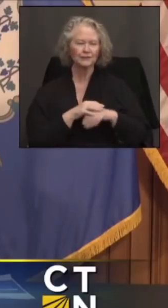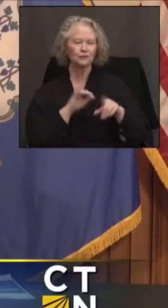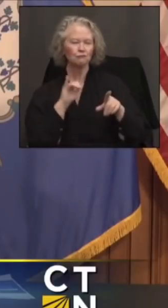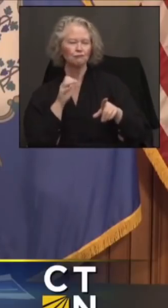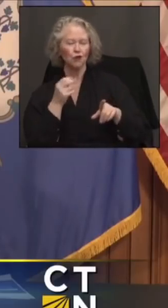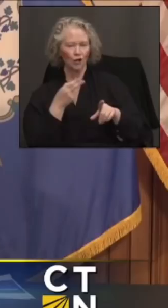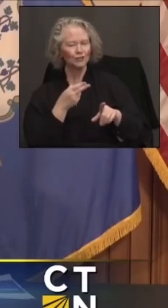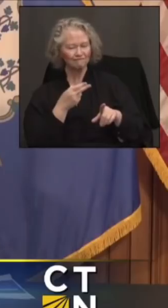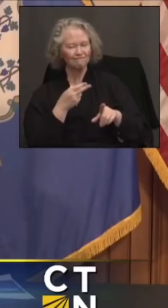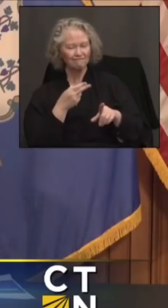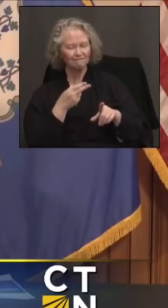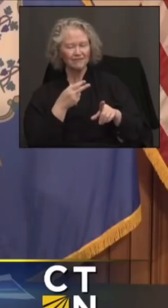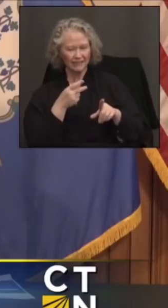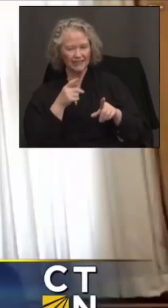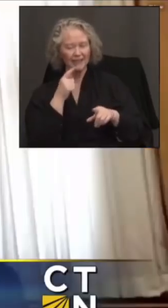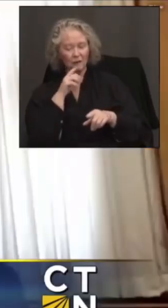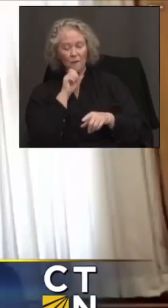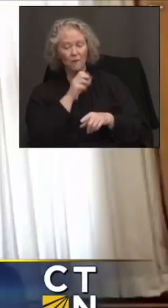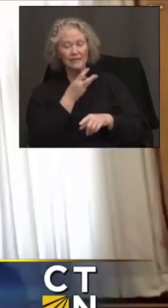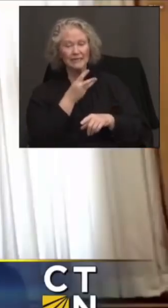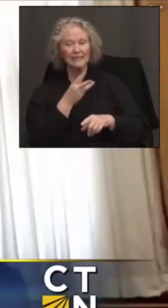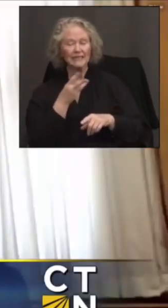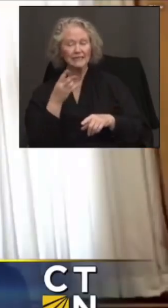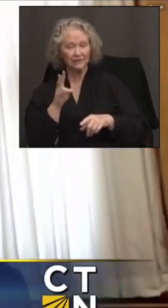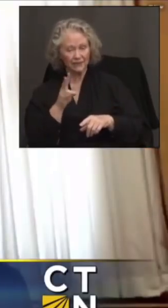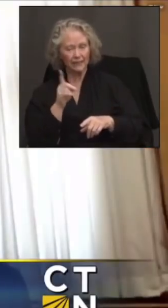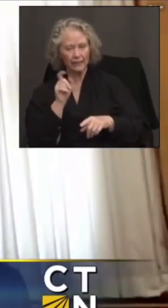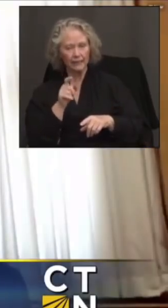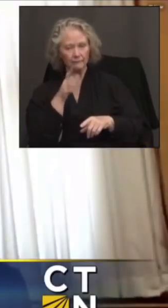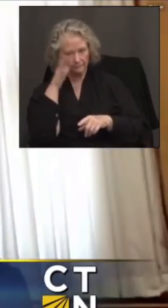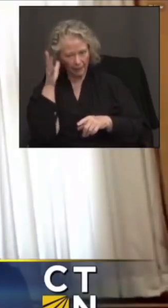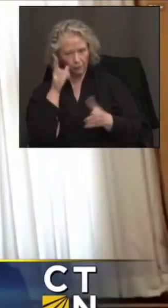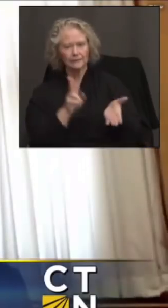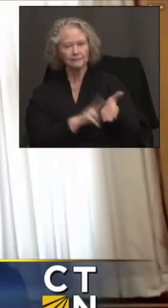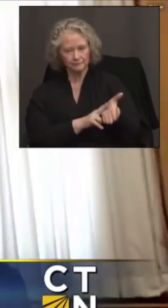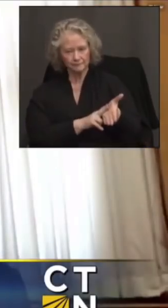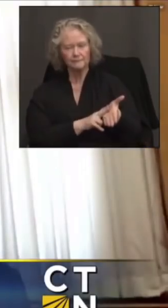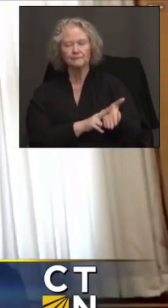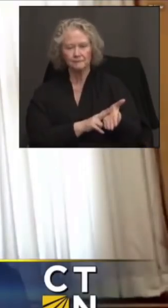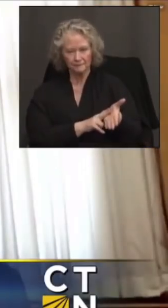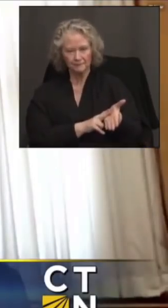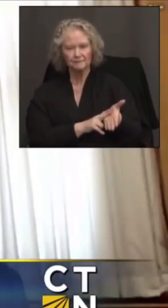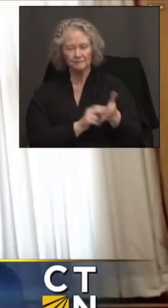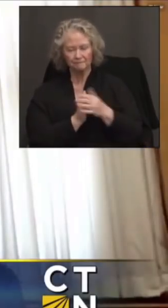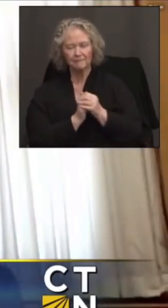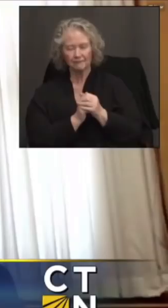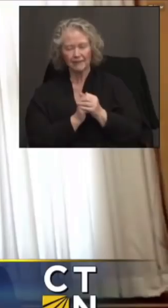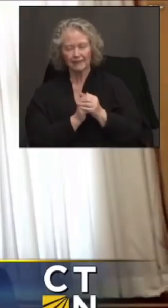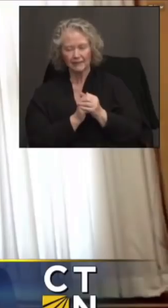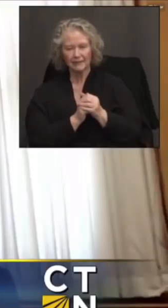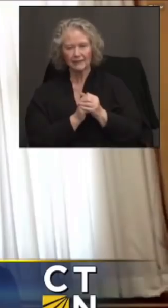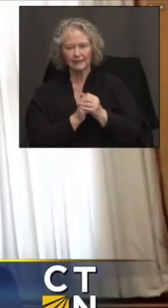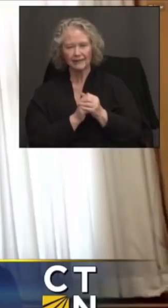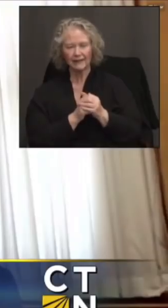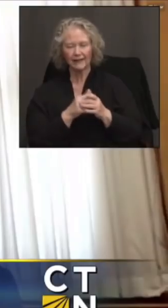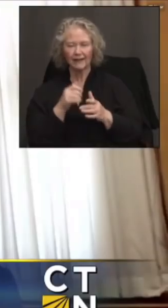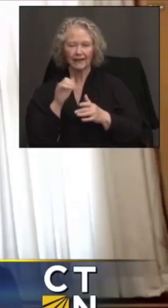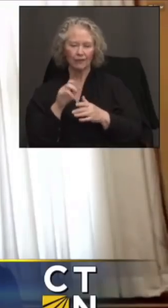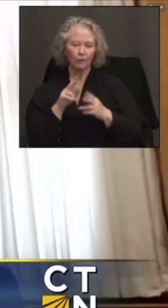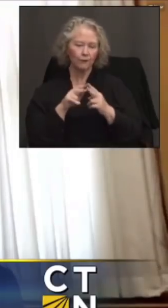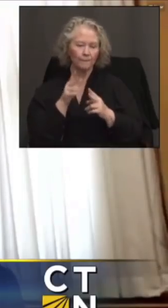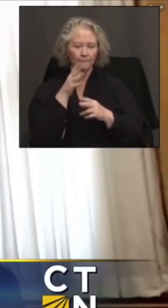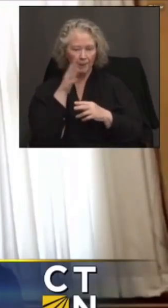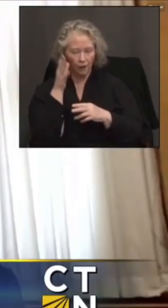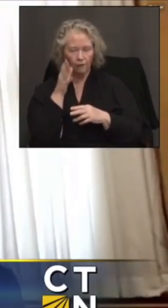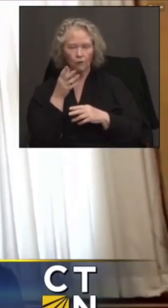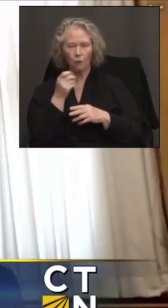consent is required for 16 and 17-year-olds. So for high school students who are of that age, they will need a parent or guardian to